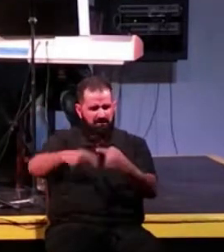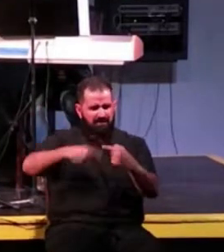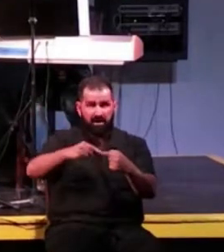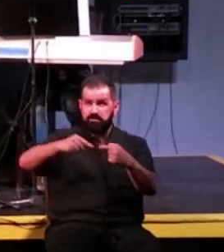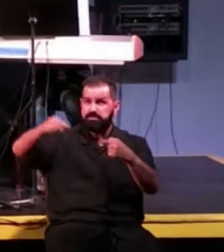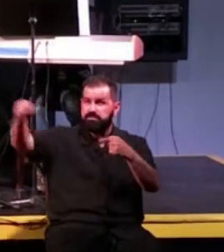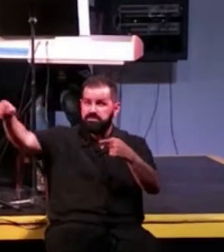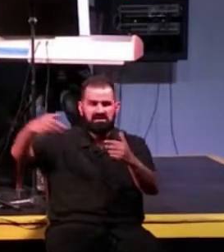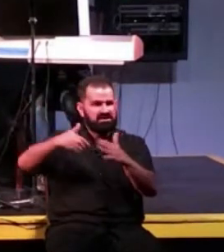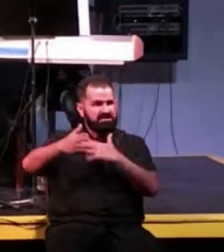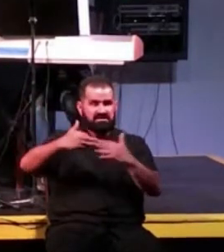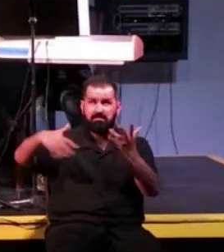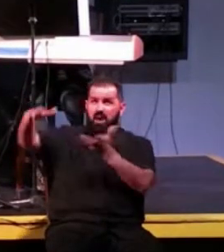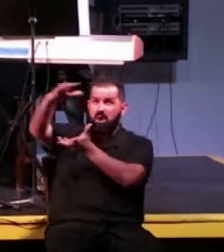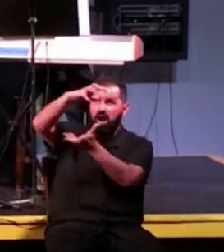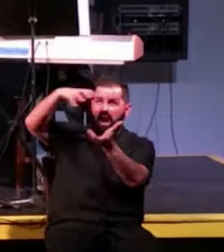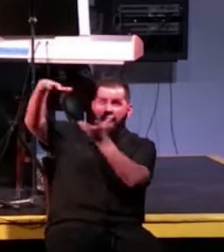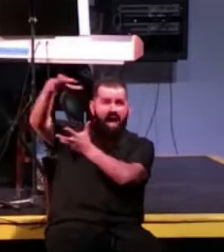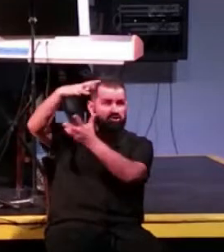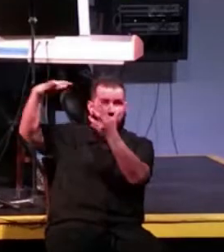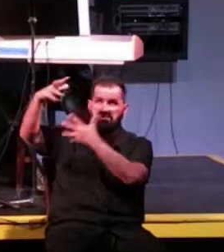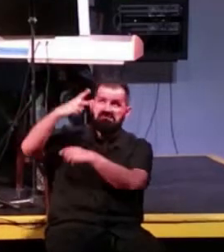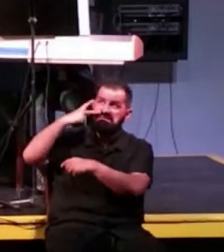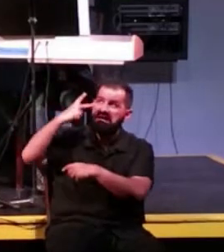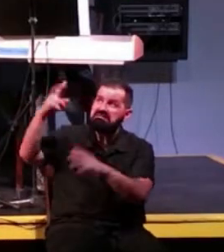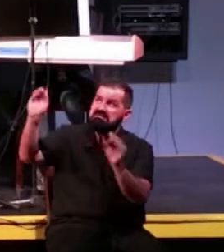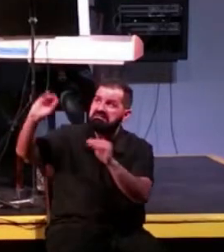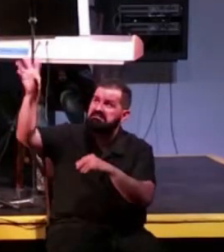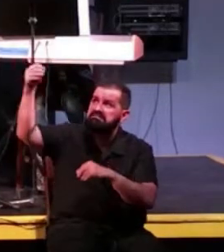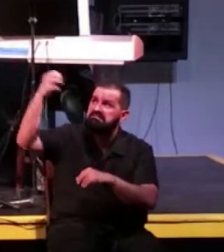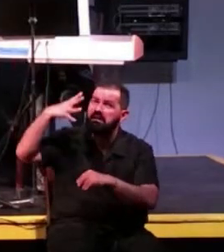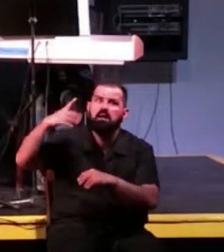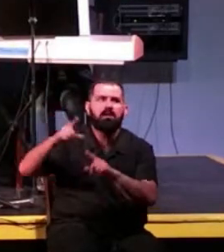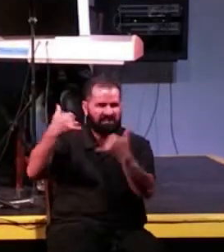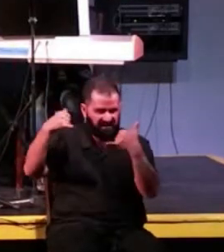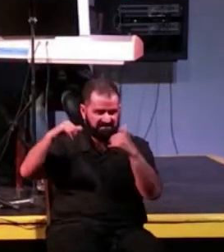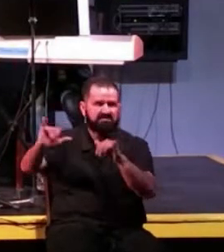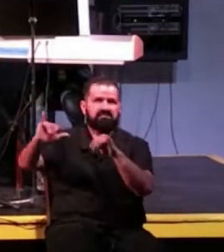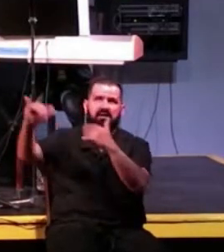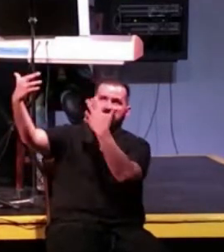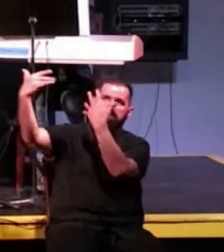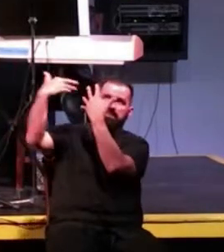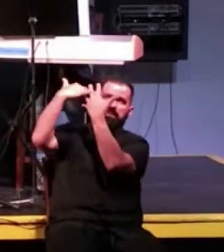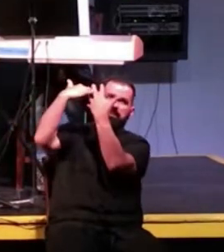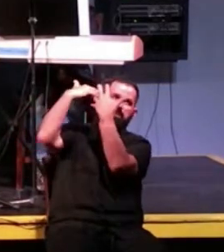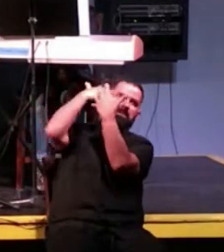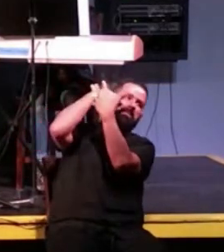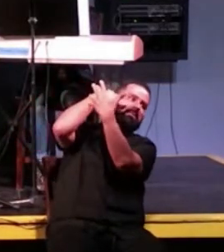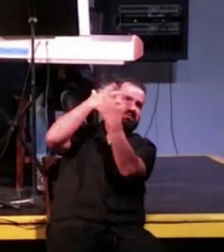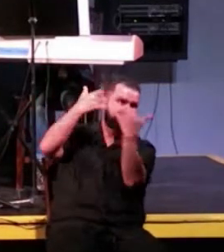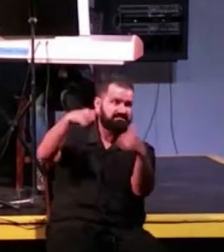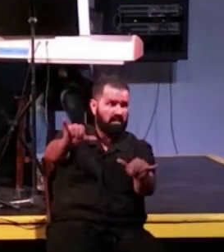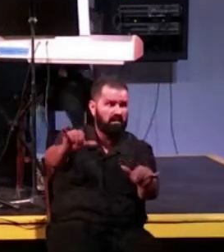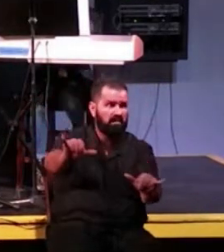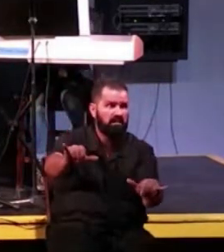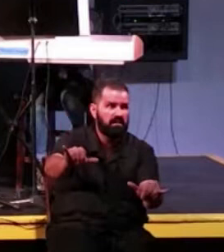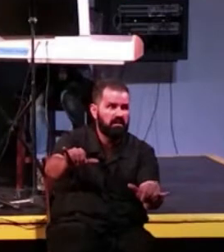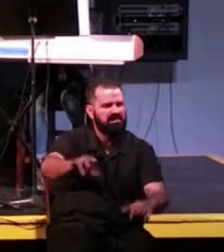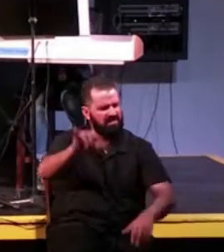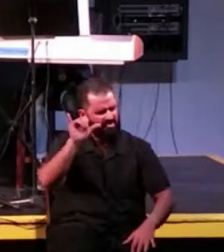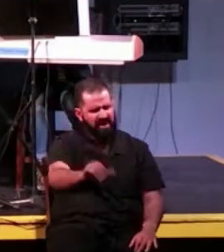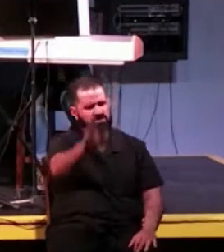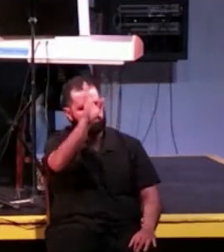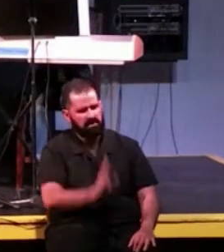hurricane, stormy and raining and black clouds. You don't see it, and it still does what the sun does. That's what